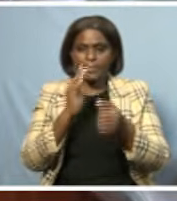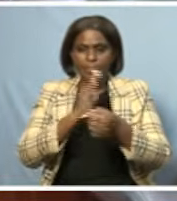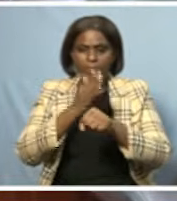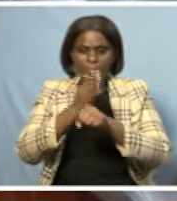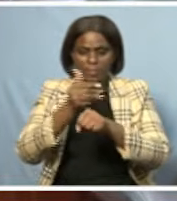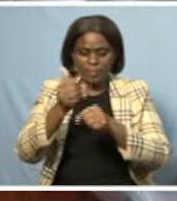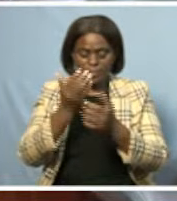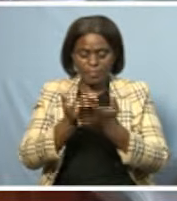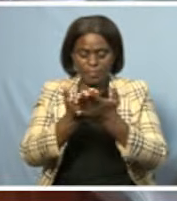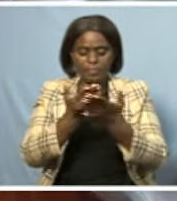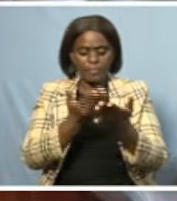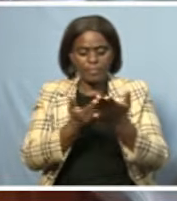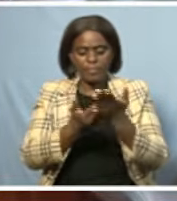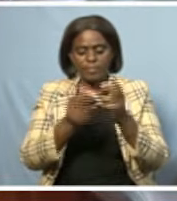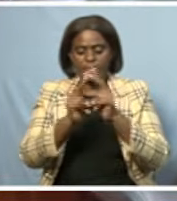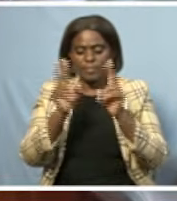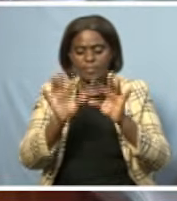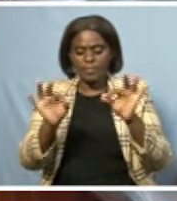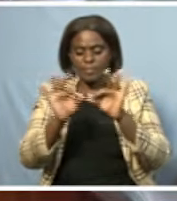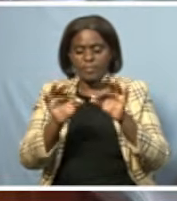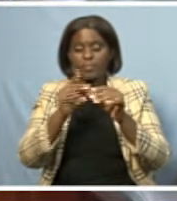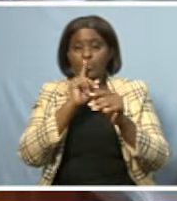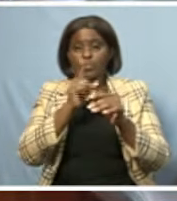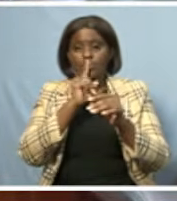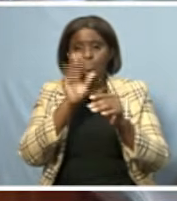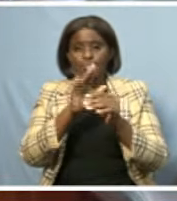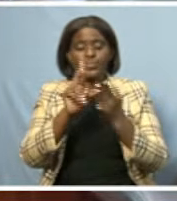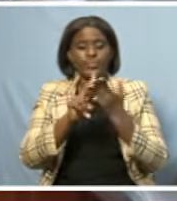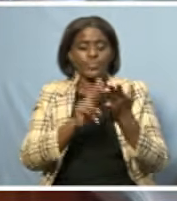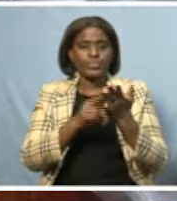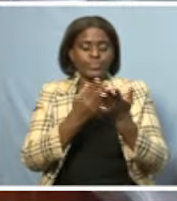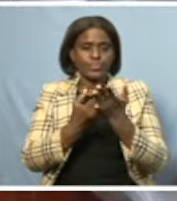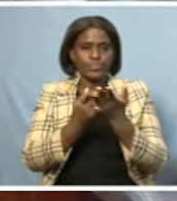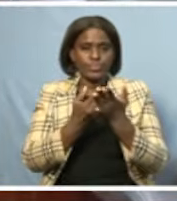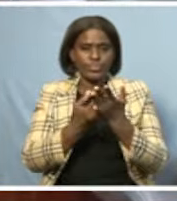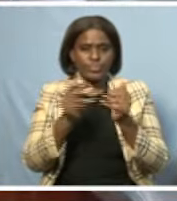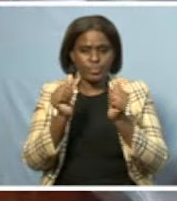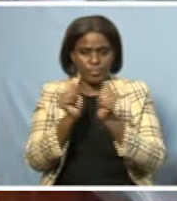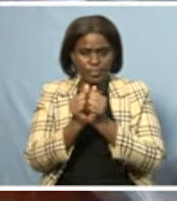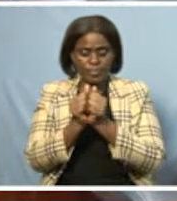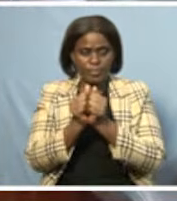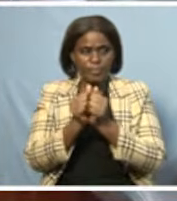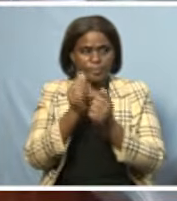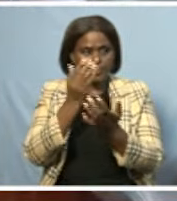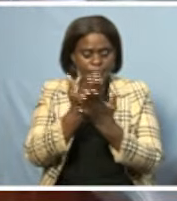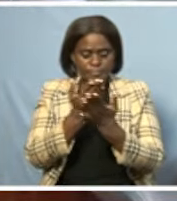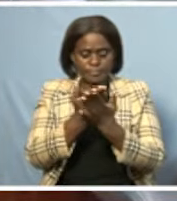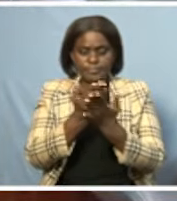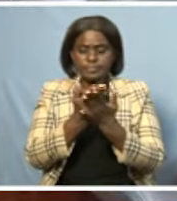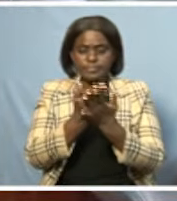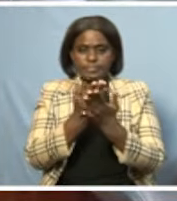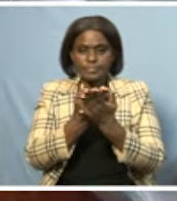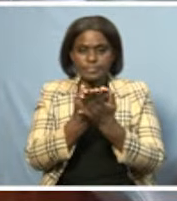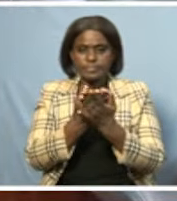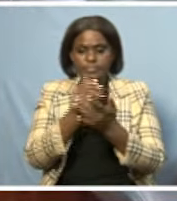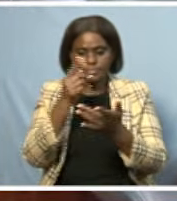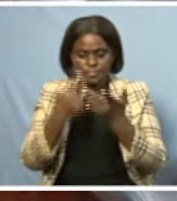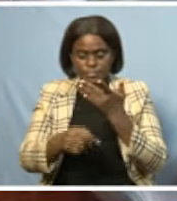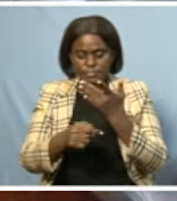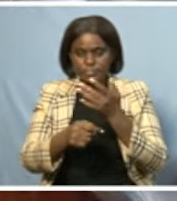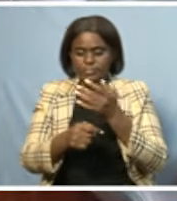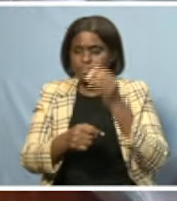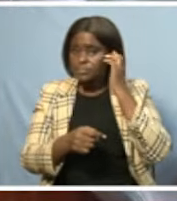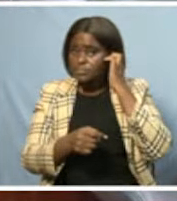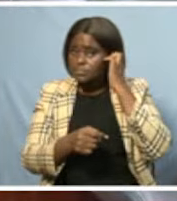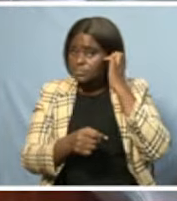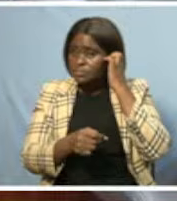thereafter presenting this very, very insightful report with recommendations that are